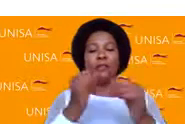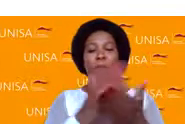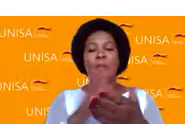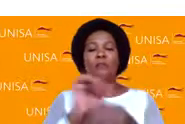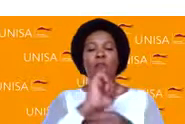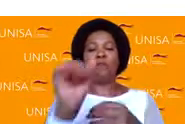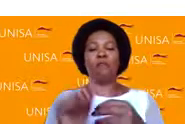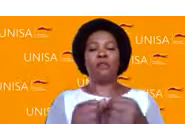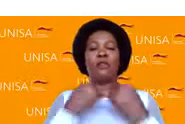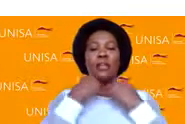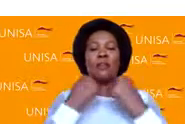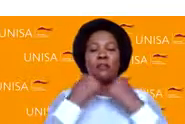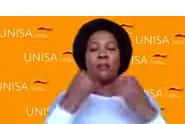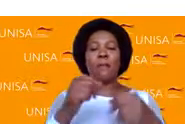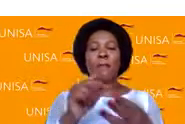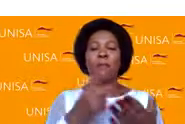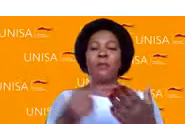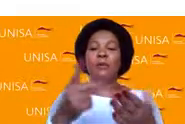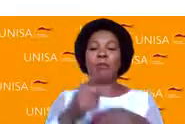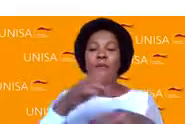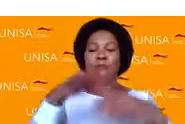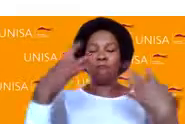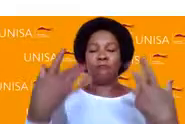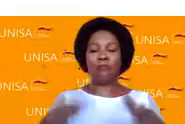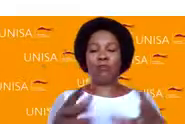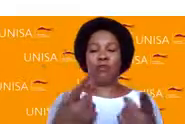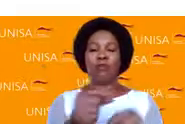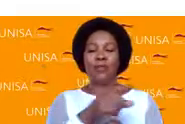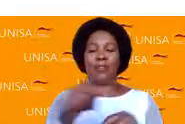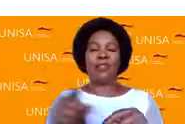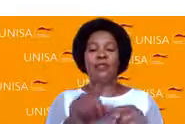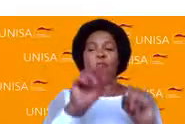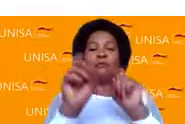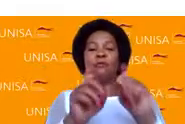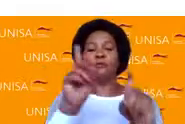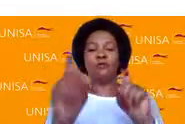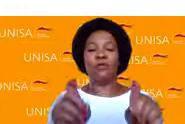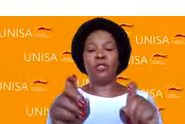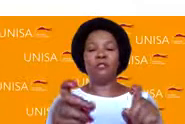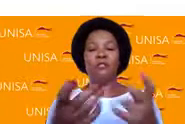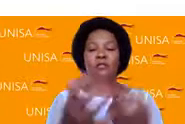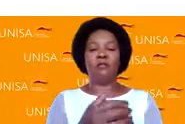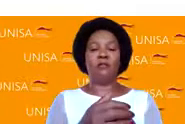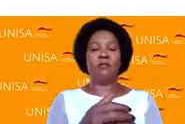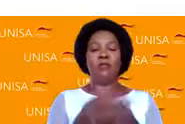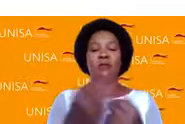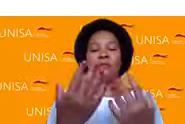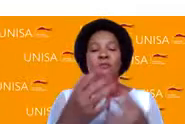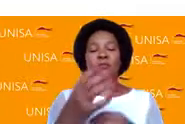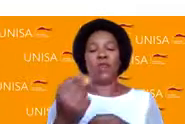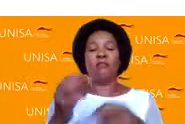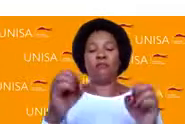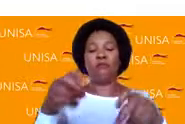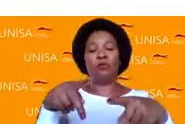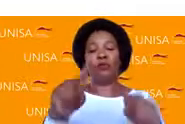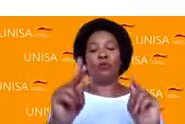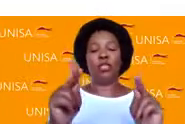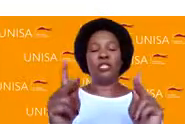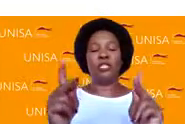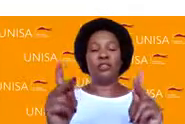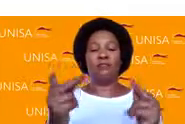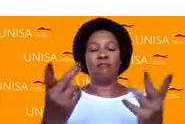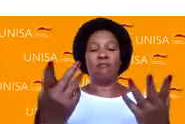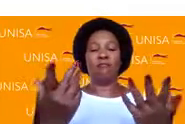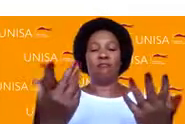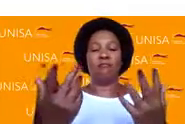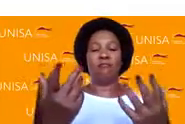be prepared when you come and do your quizzes. So you won't necessarily have the opportunity to